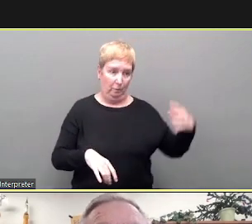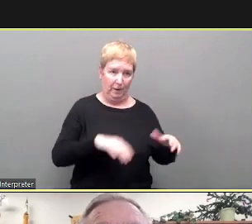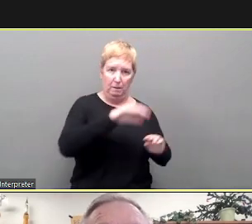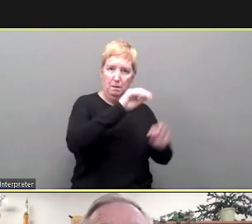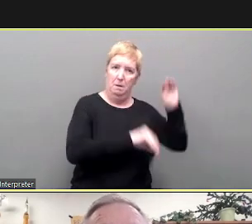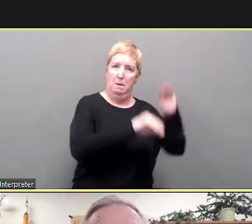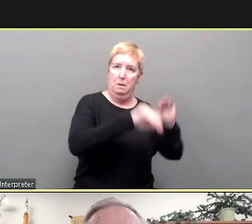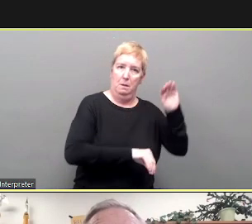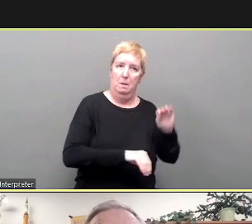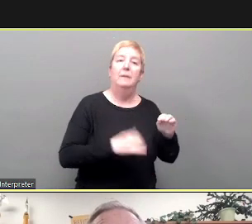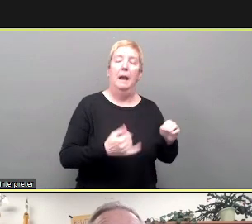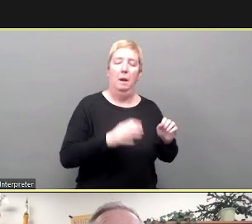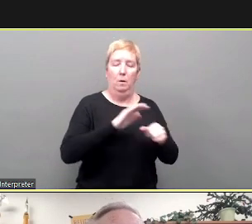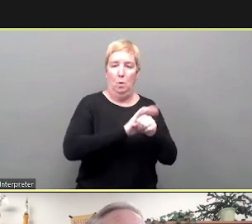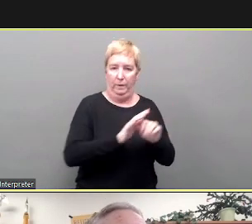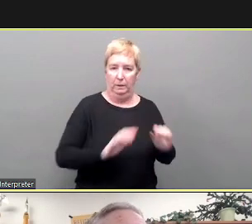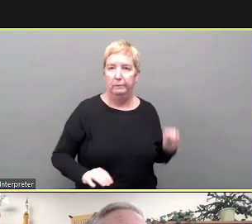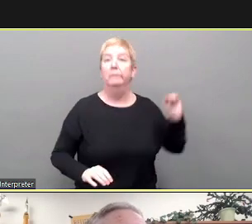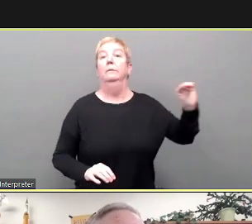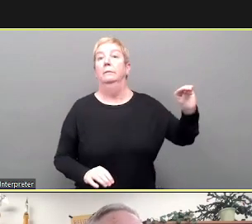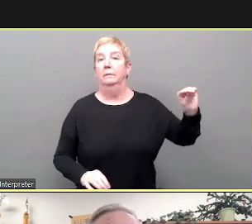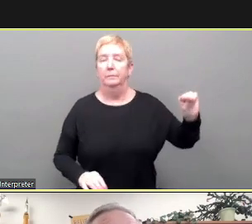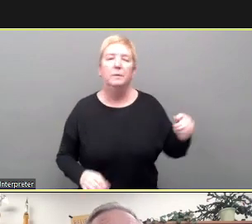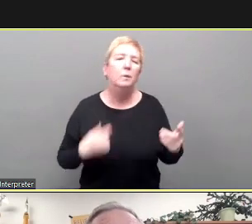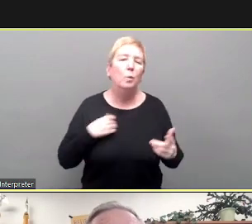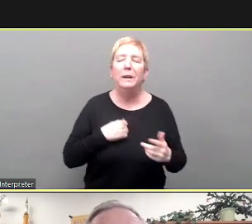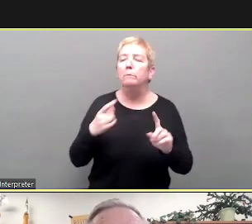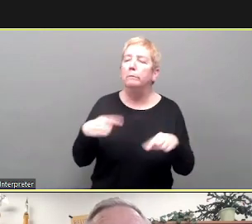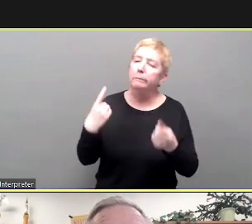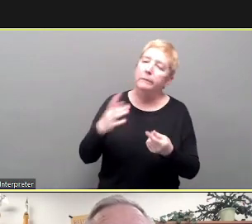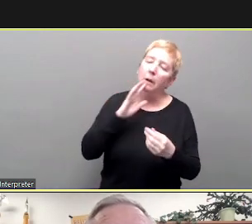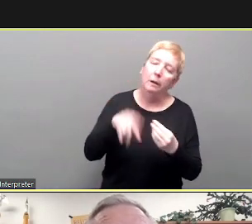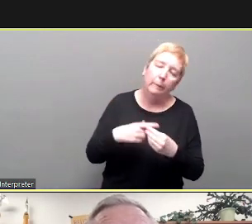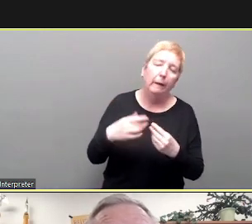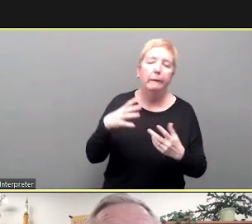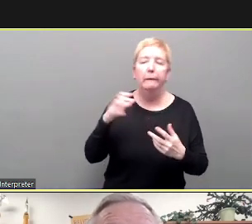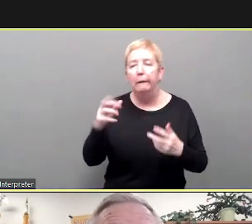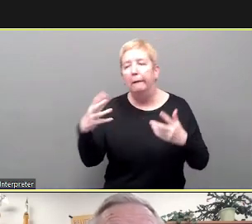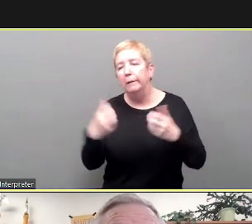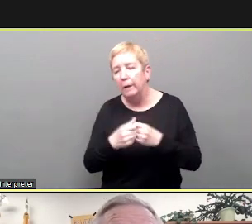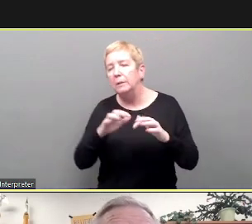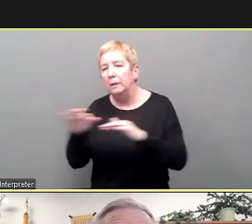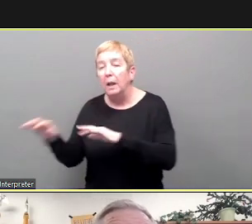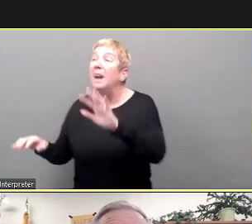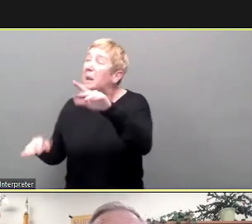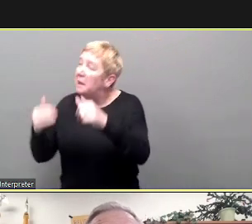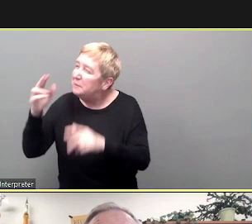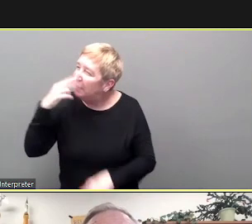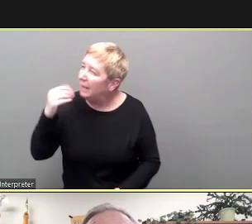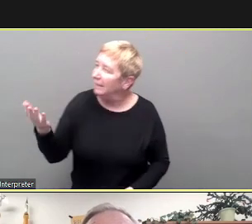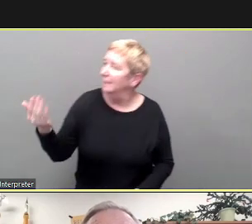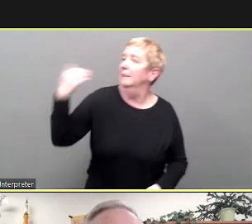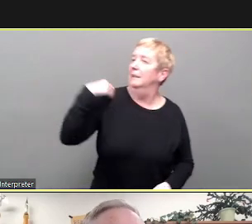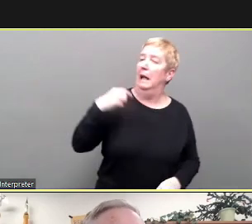about plane crashes, and thanks, by the way, to those who corrected me. I said 1.16%. It should have